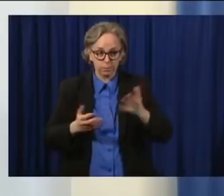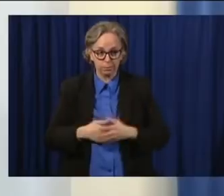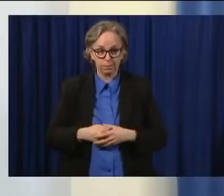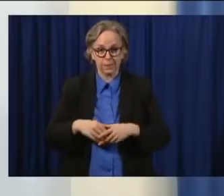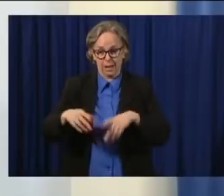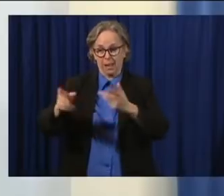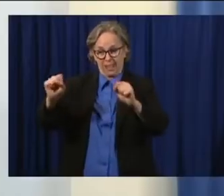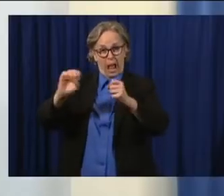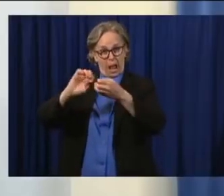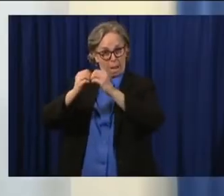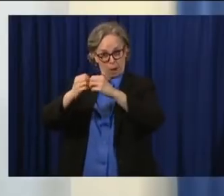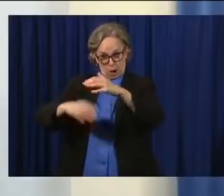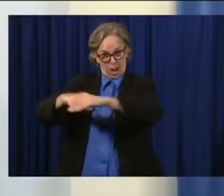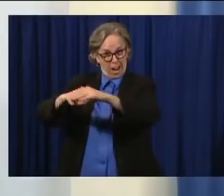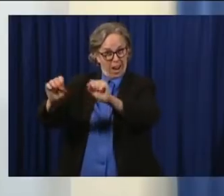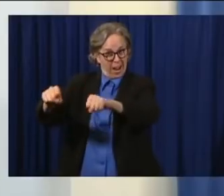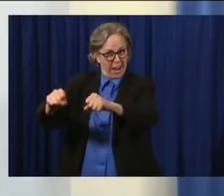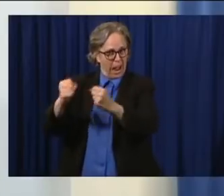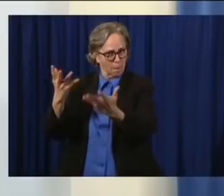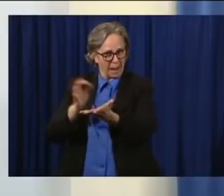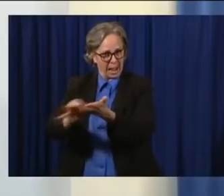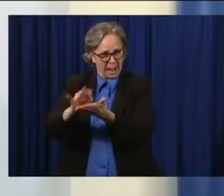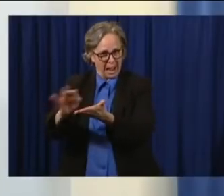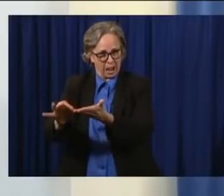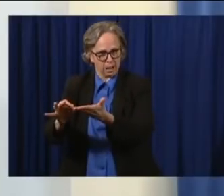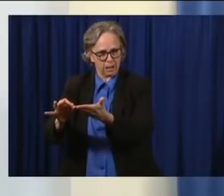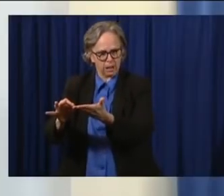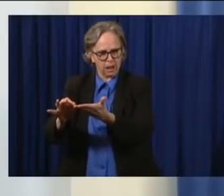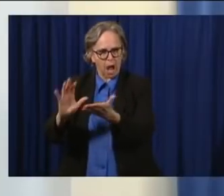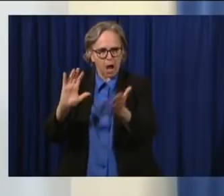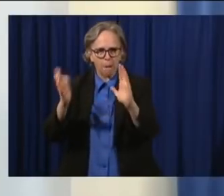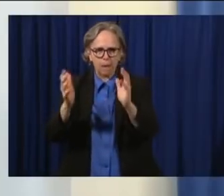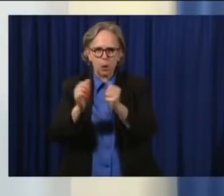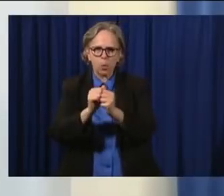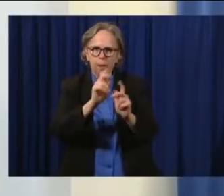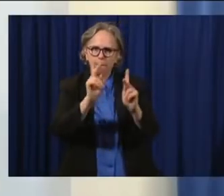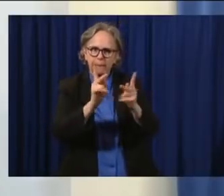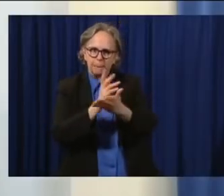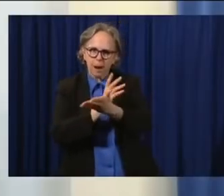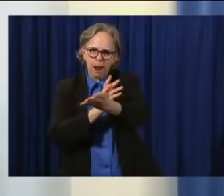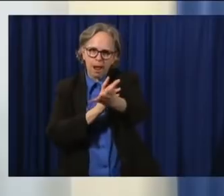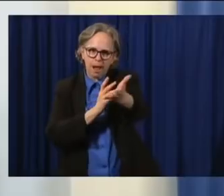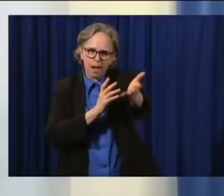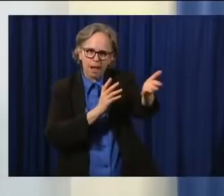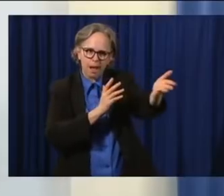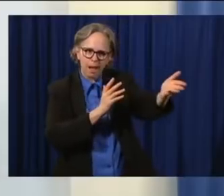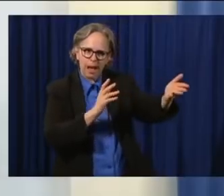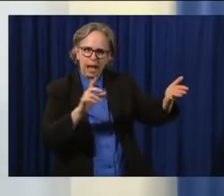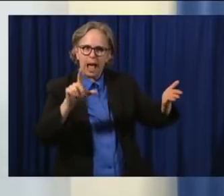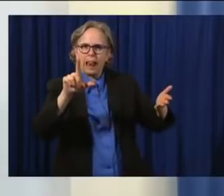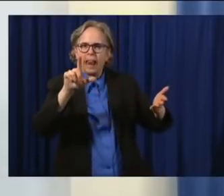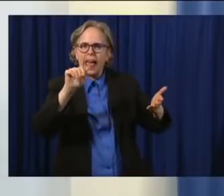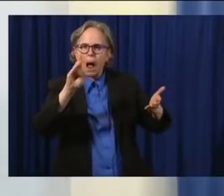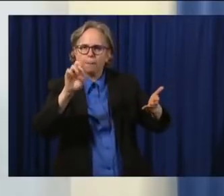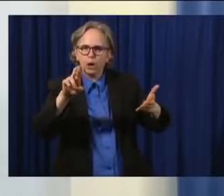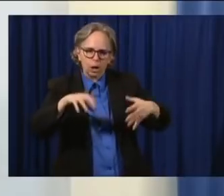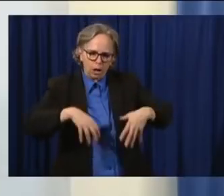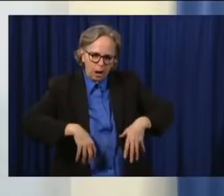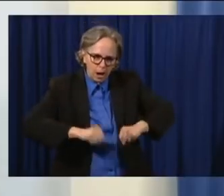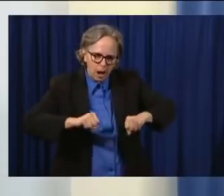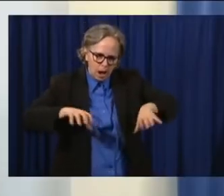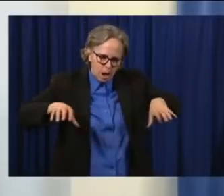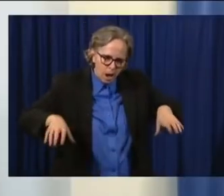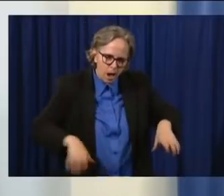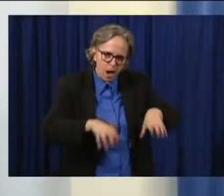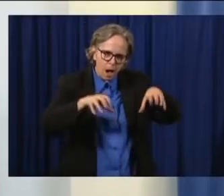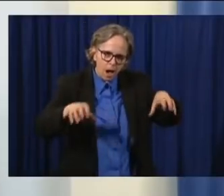actually having the labor force to run 3 shifts, the people to go out and get the testing, all the other types